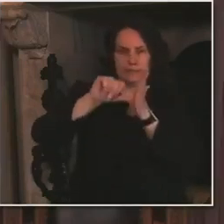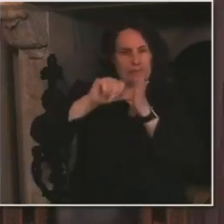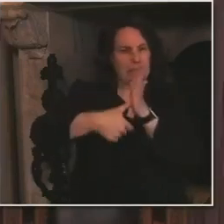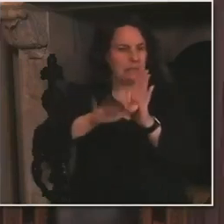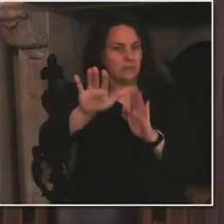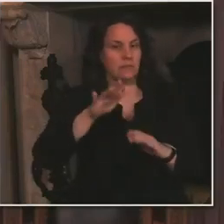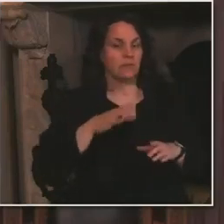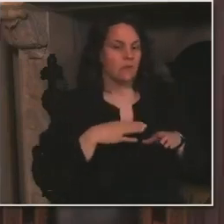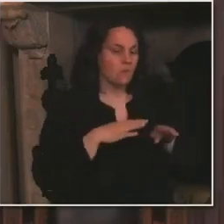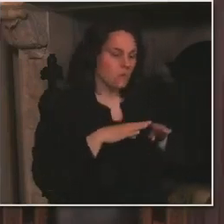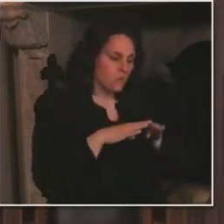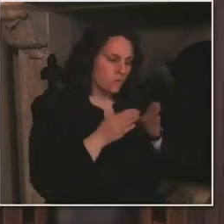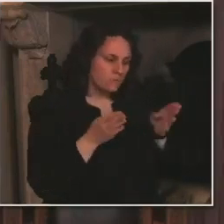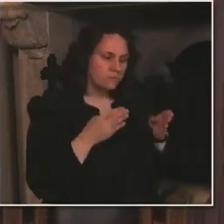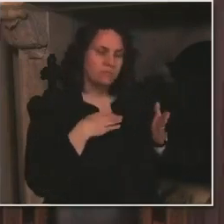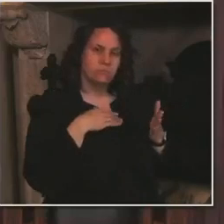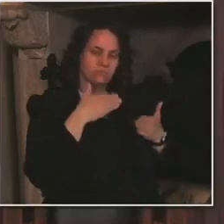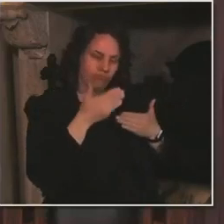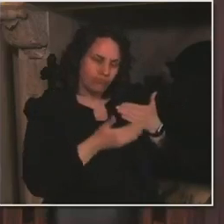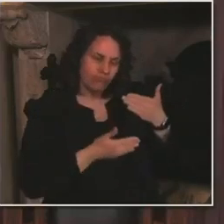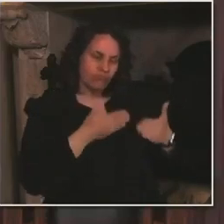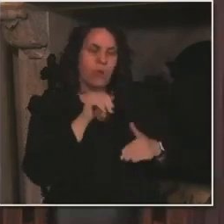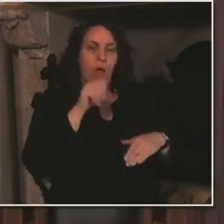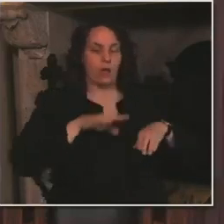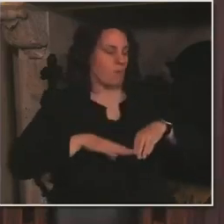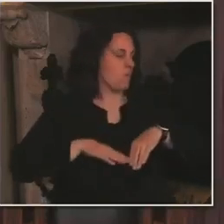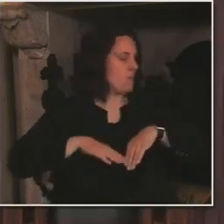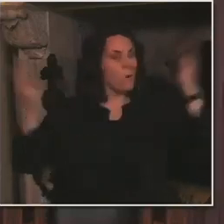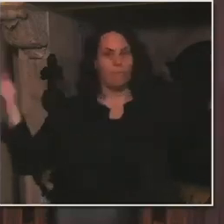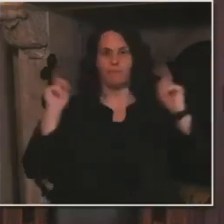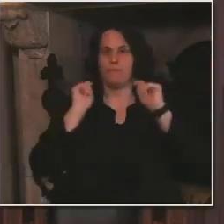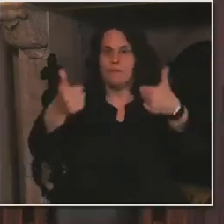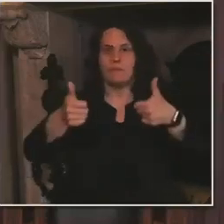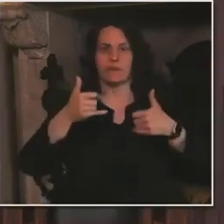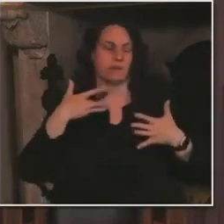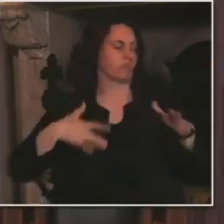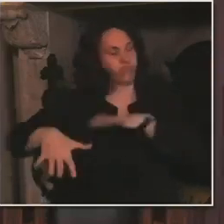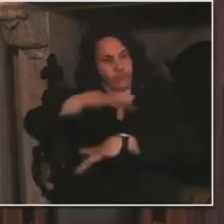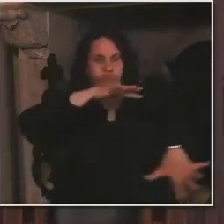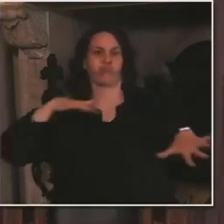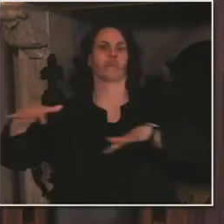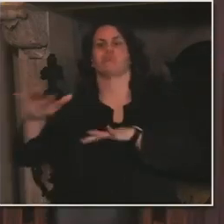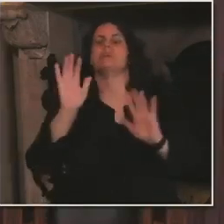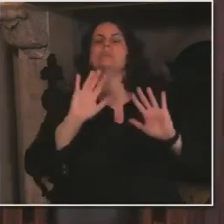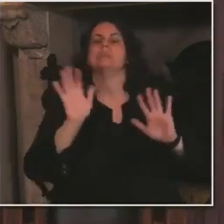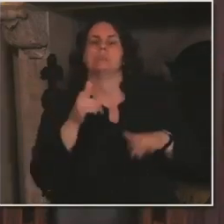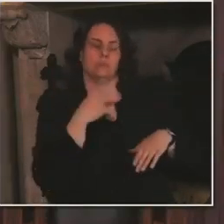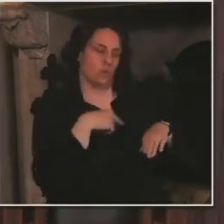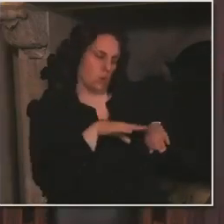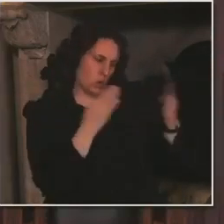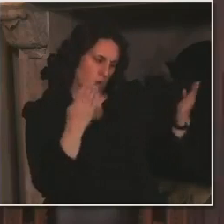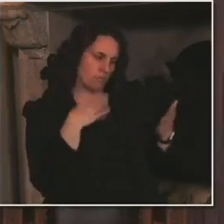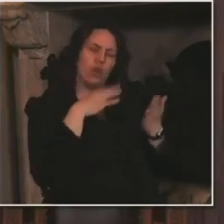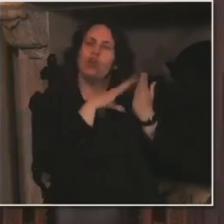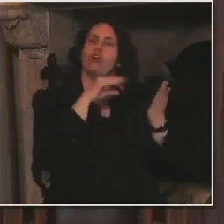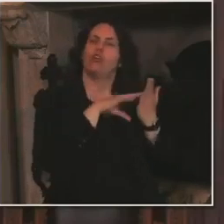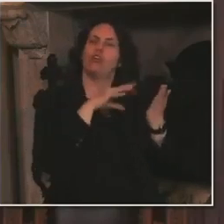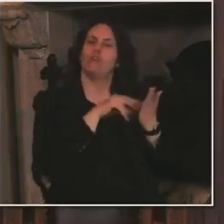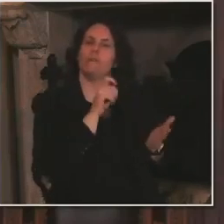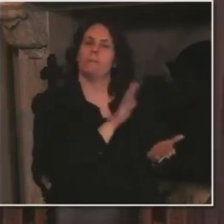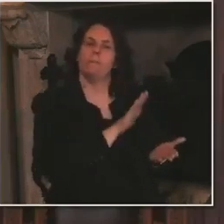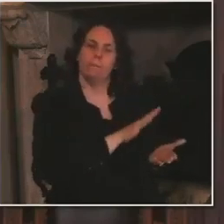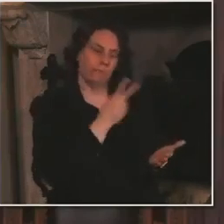reopening the business world has to be methodical and slow, so that we can observe how it works and